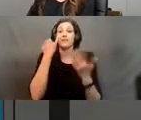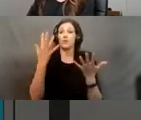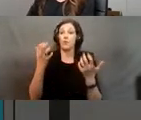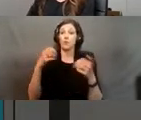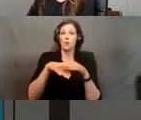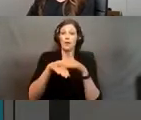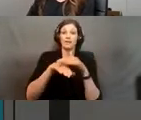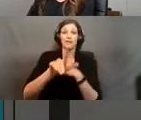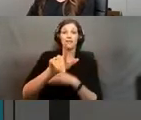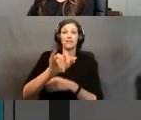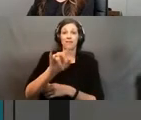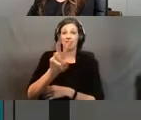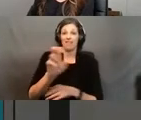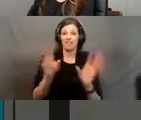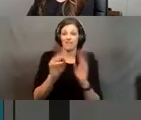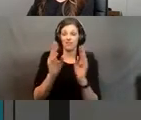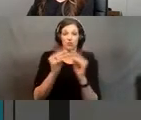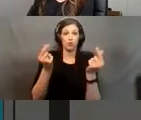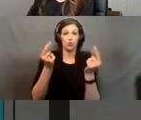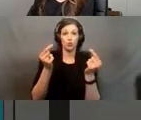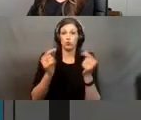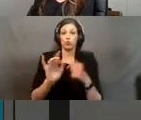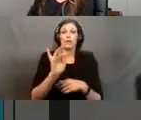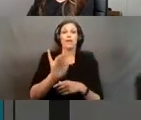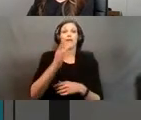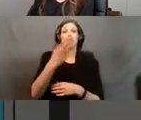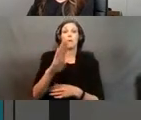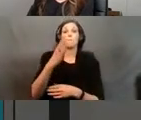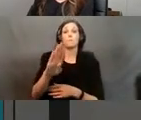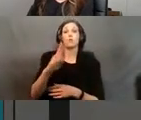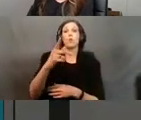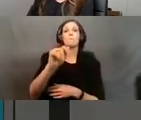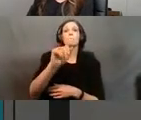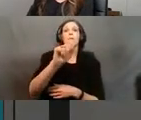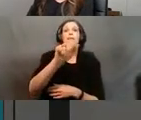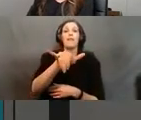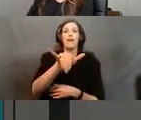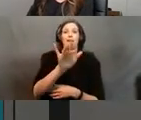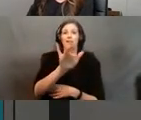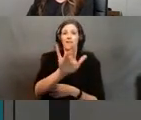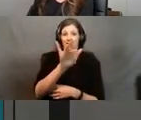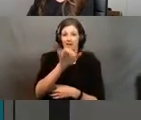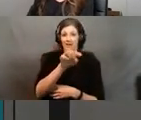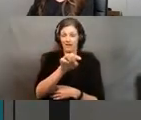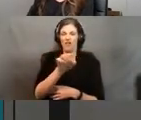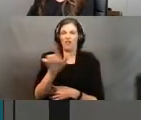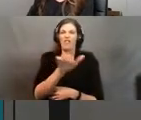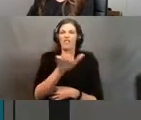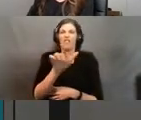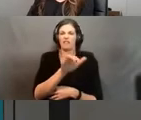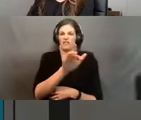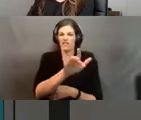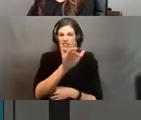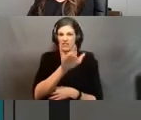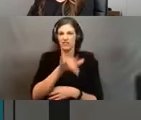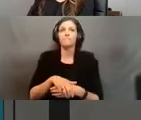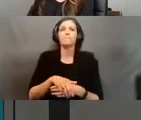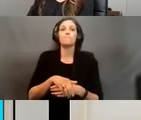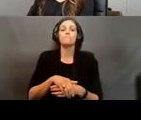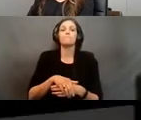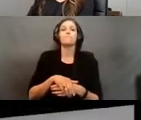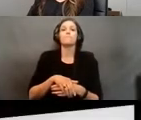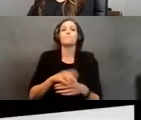session, all you have to do is click the blue play button to the left of the title of the session, and that will take you